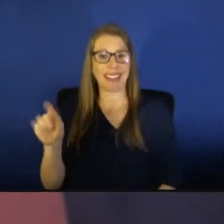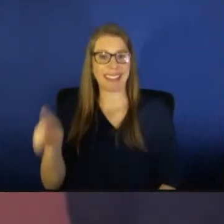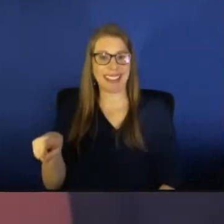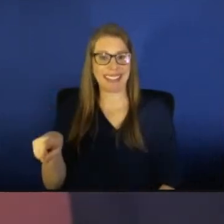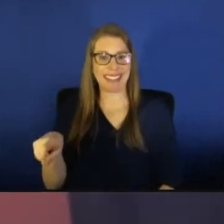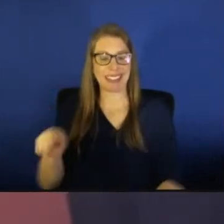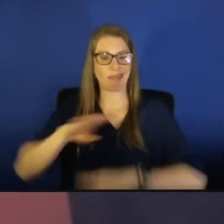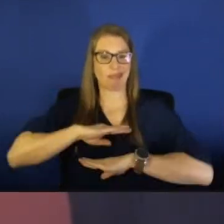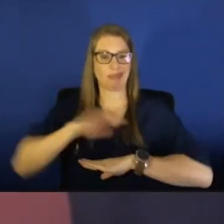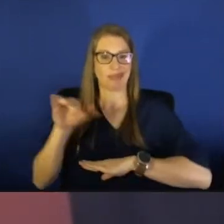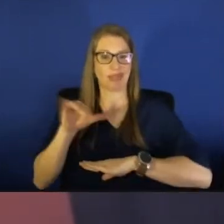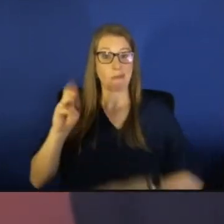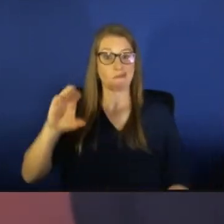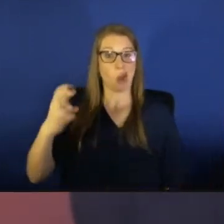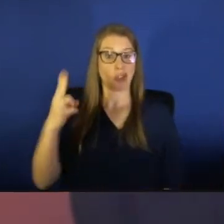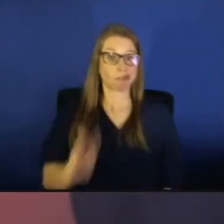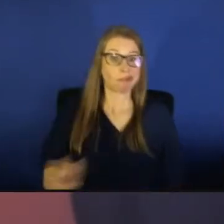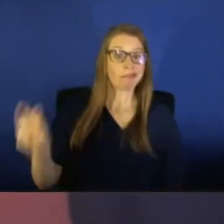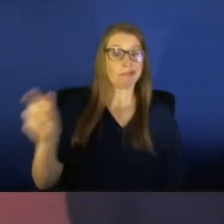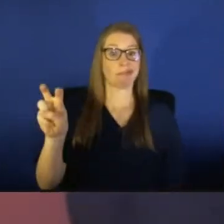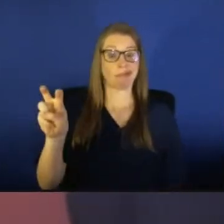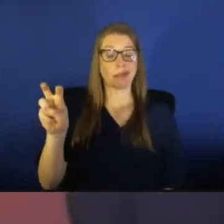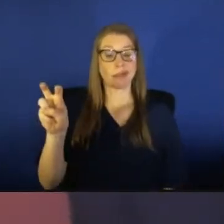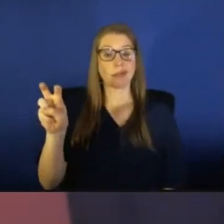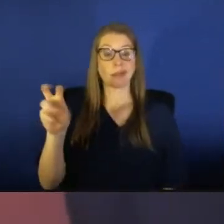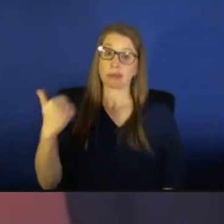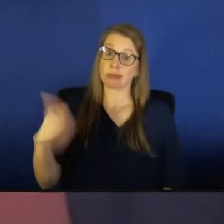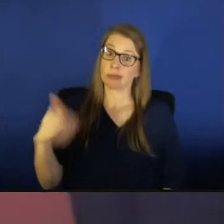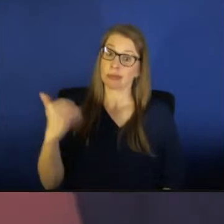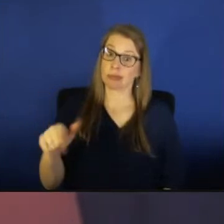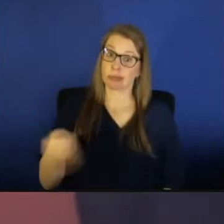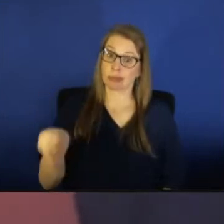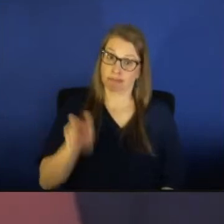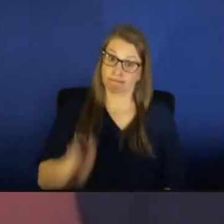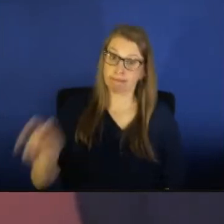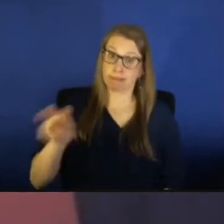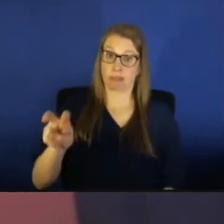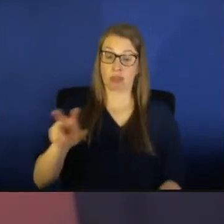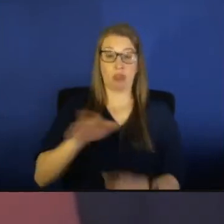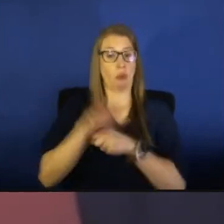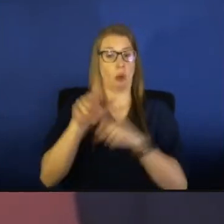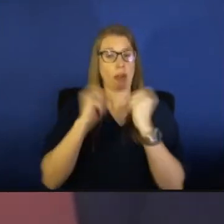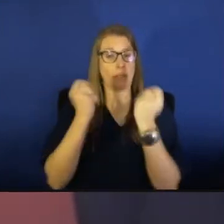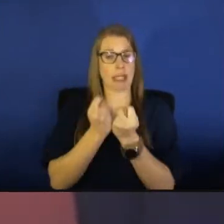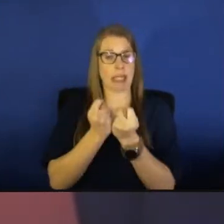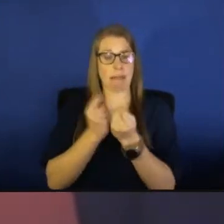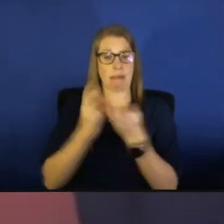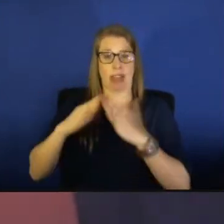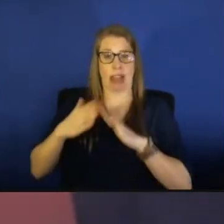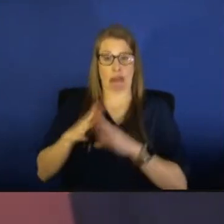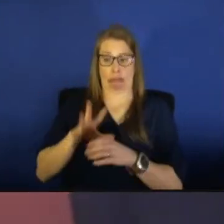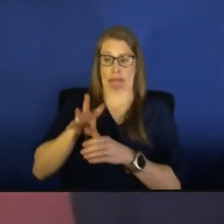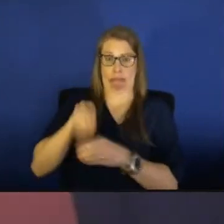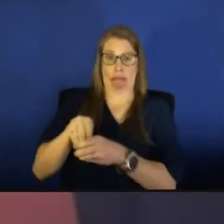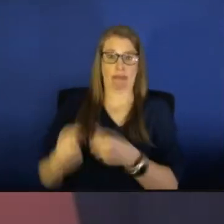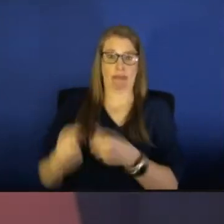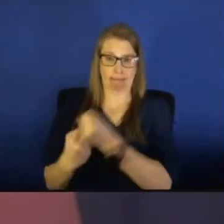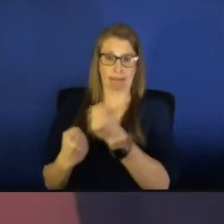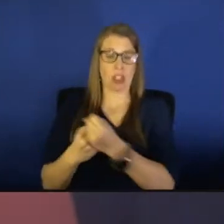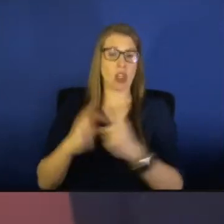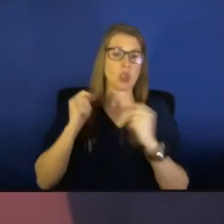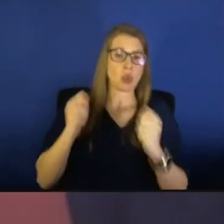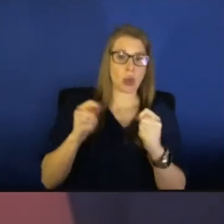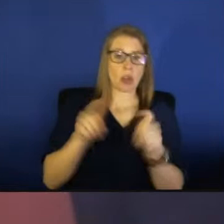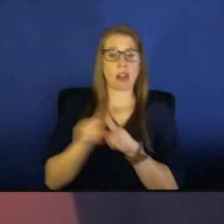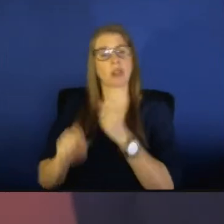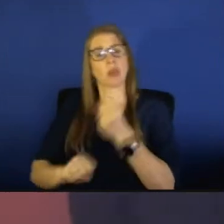during March, when you're on the road as much as these folks were, really takes an entire team and a village to make that happen of tutors and support staff.